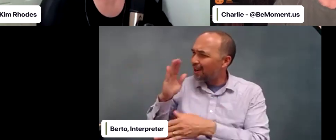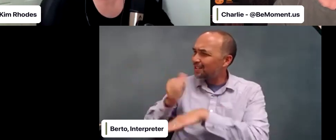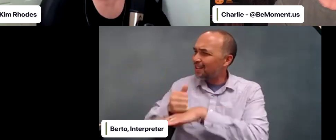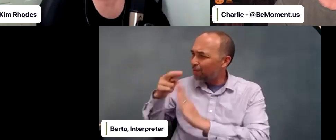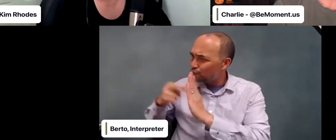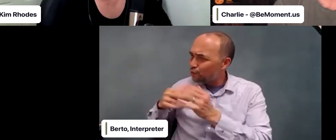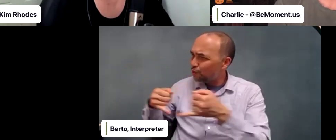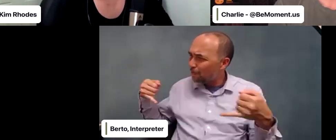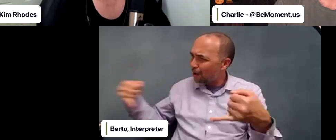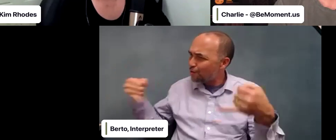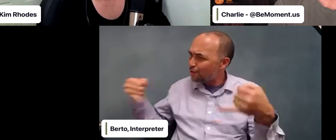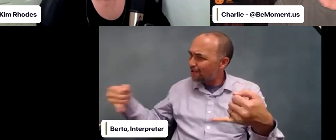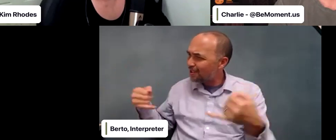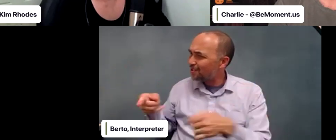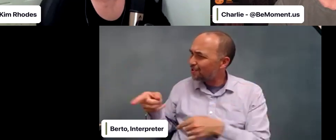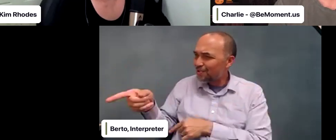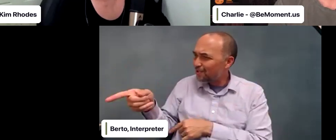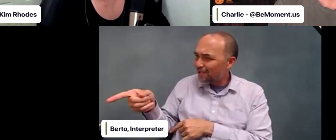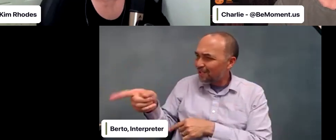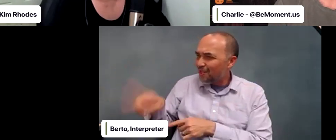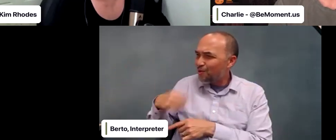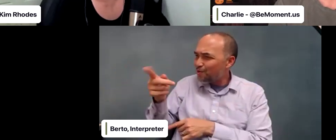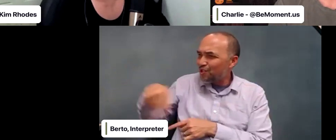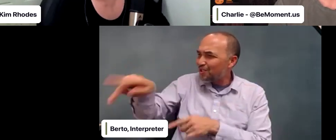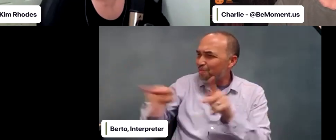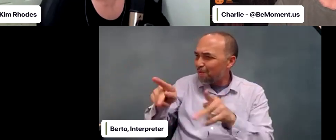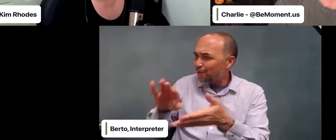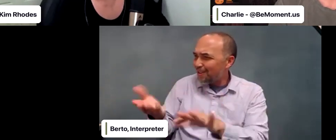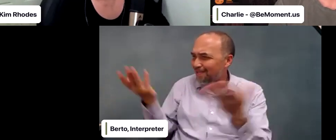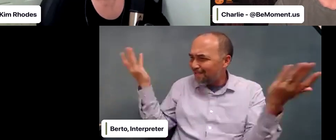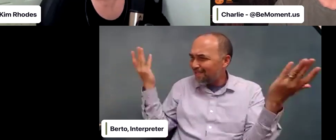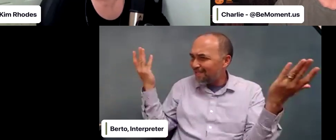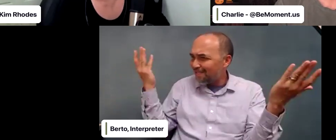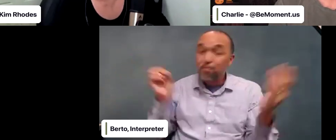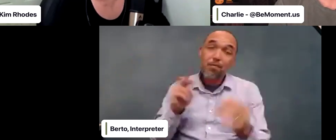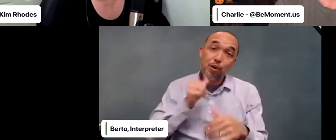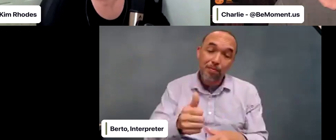And or not. So at that point I said,